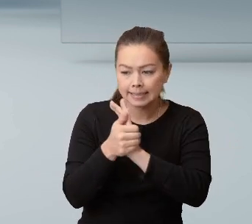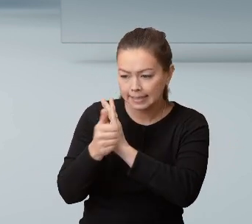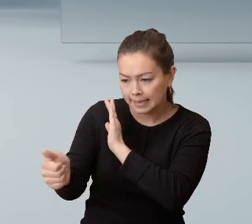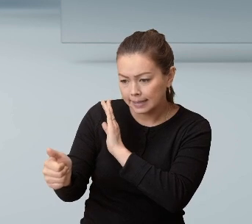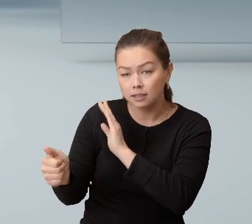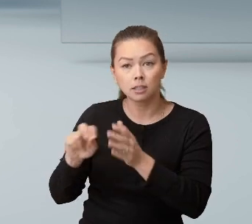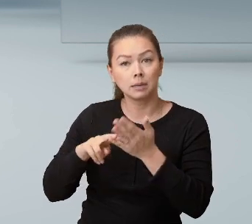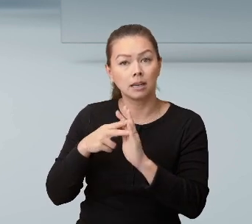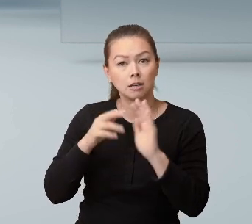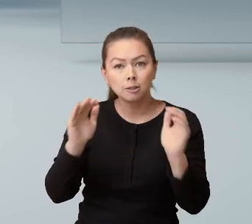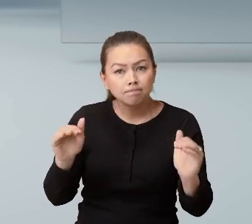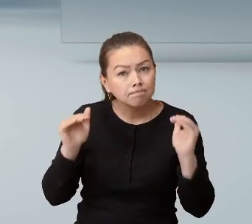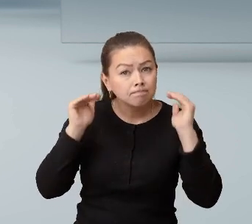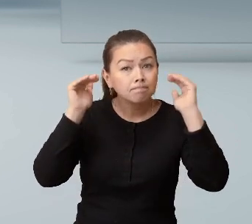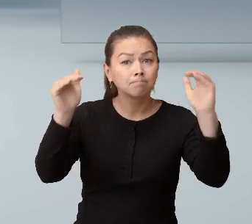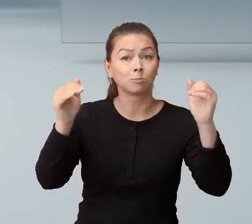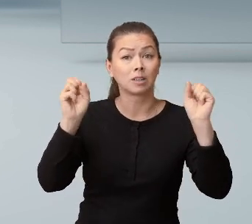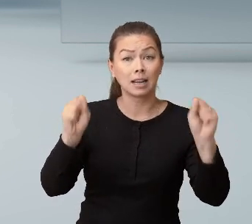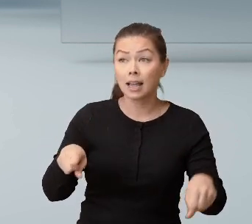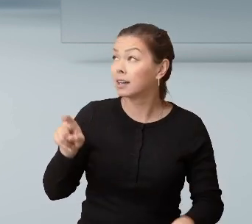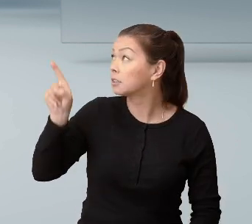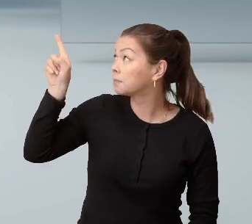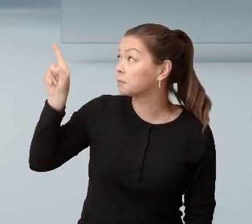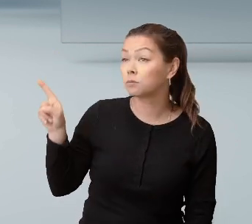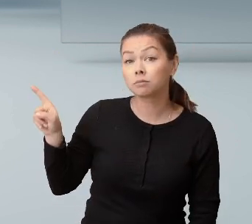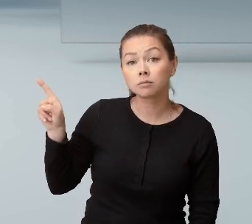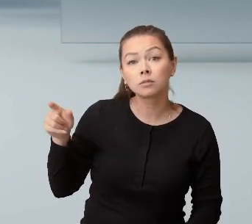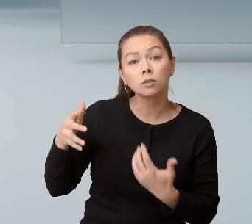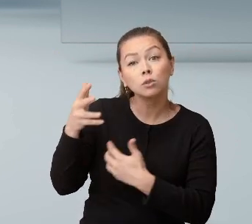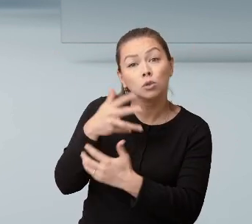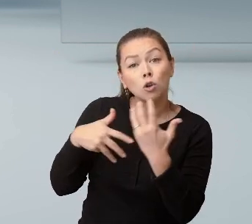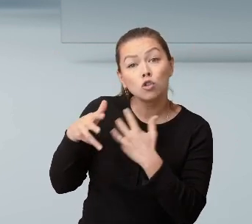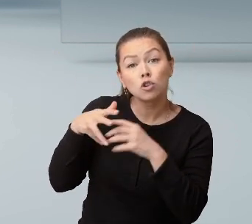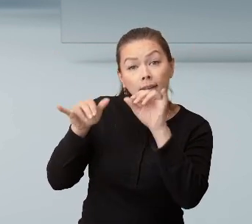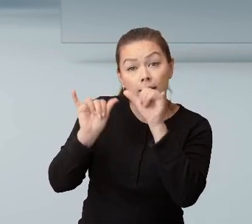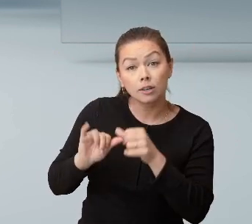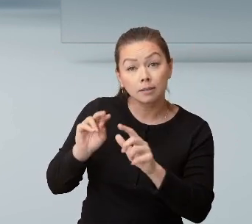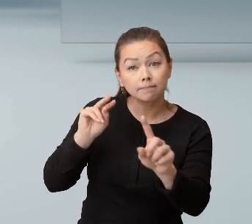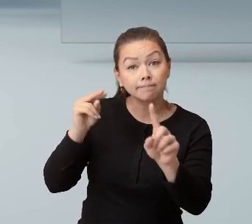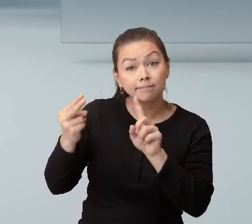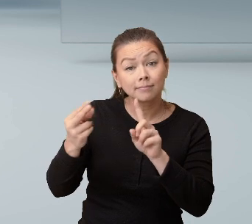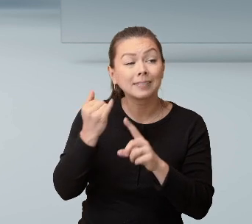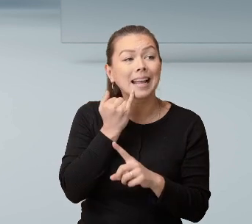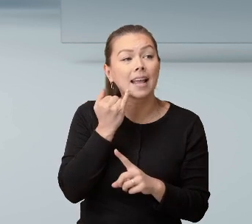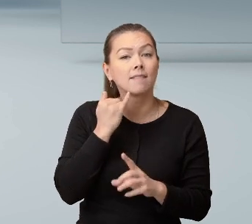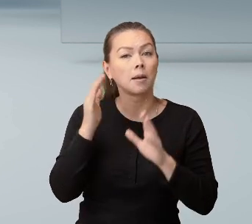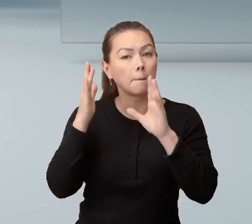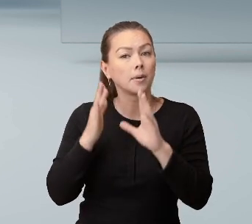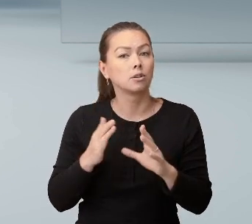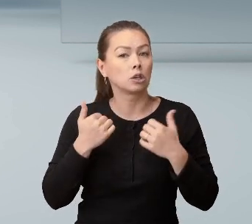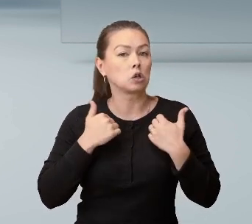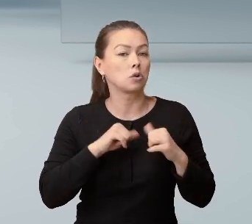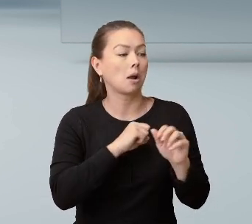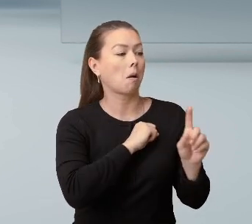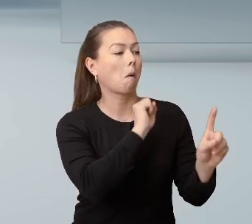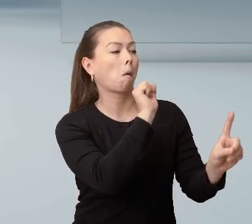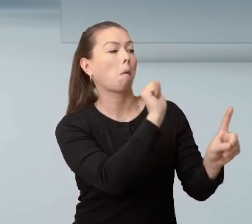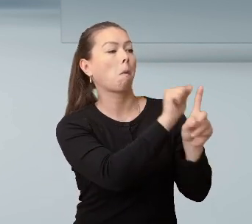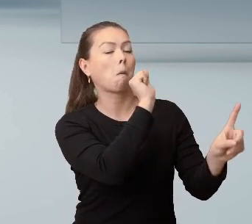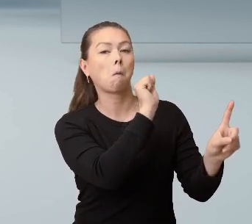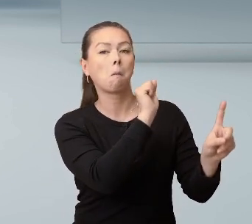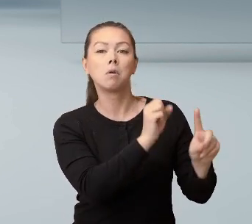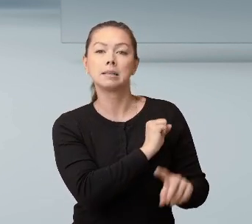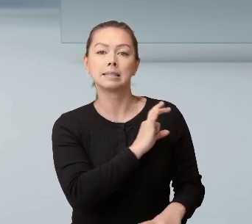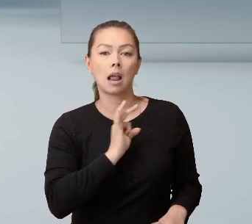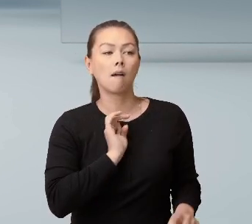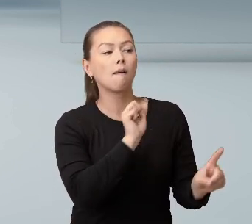our processes to overcome these areas, whether it be from a social engineering perspective, where somebody's tricking an employee